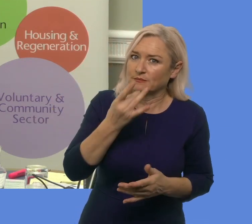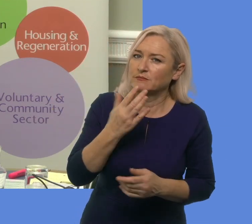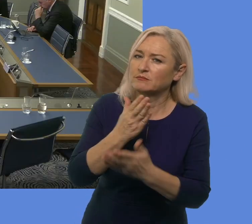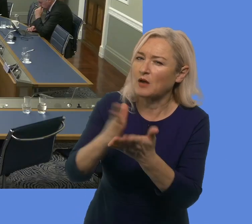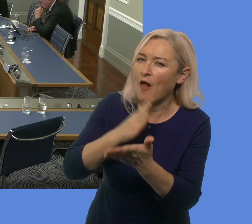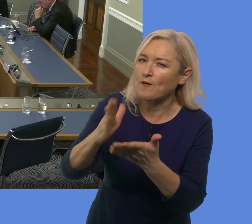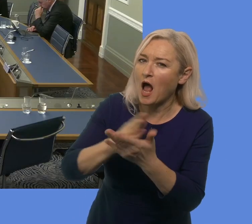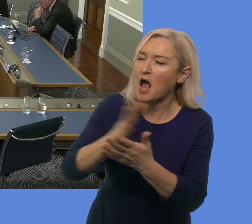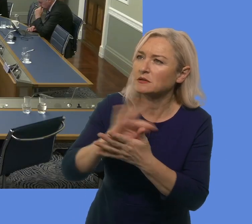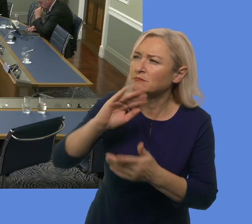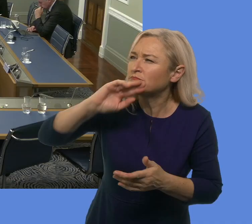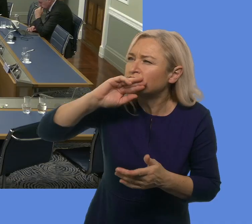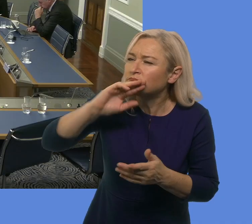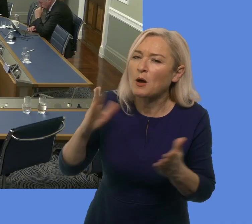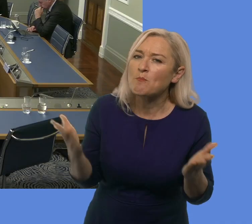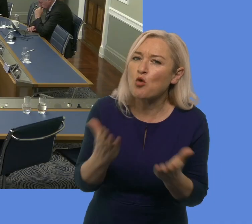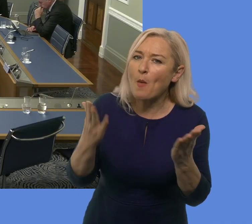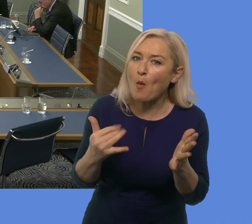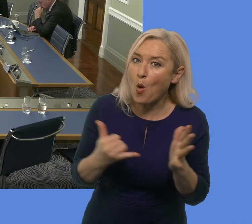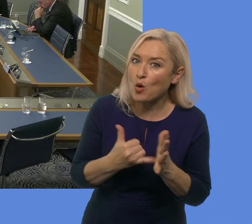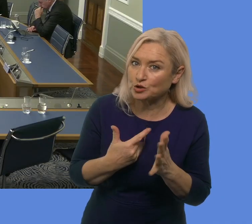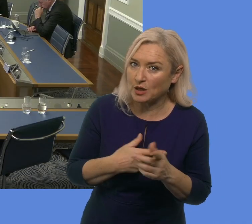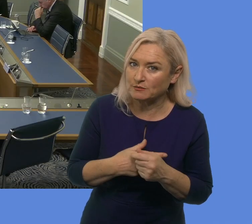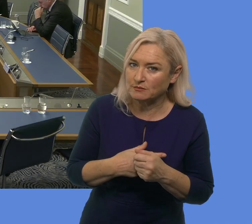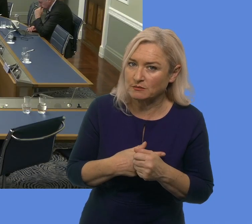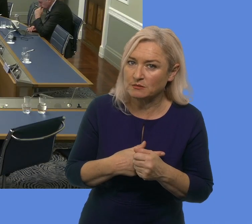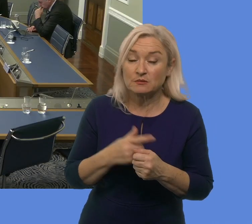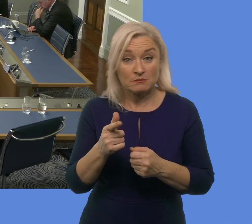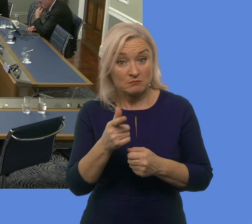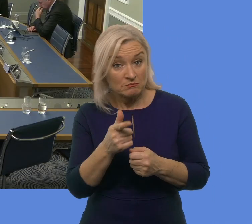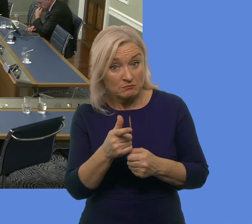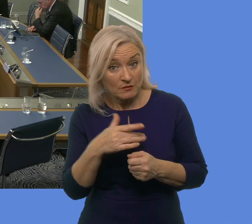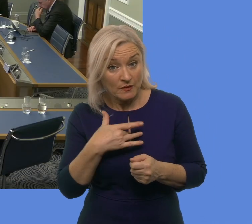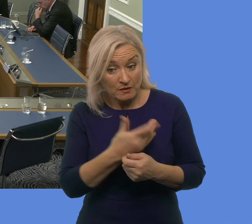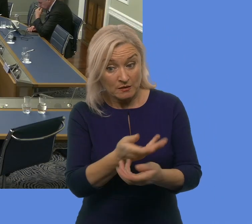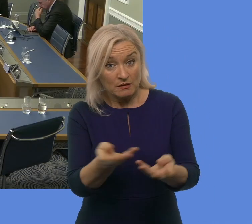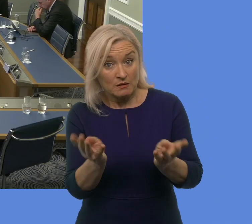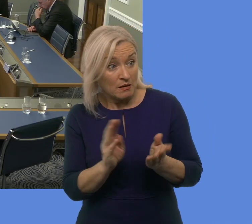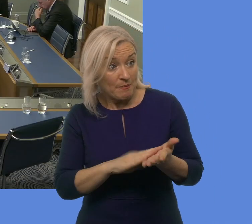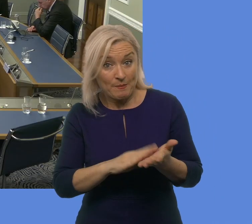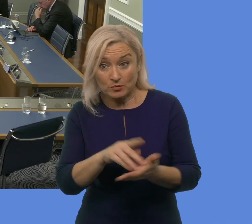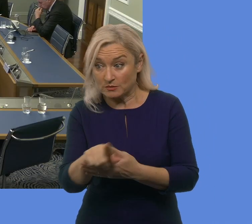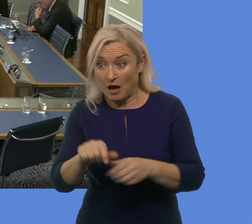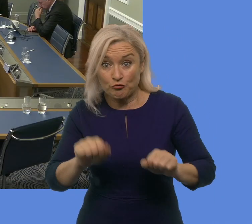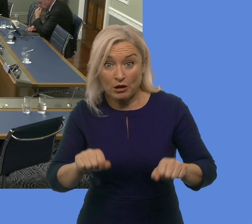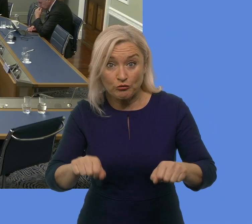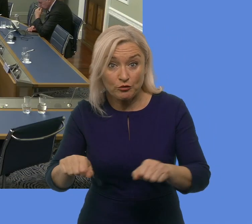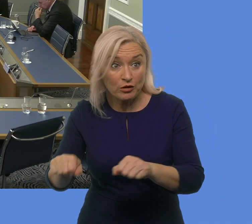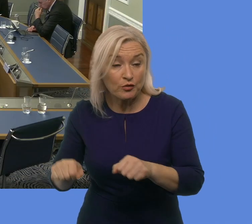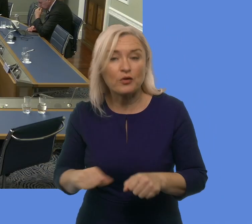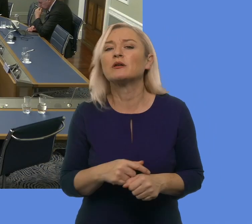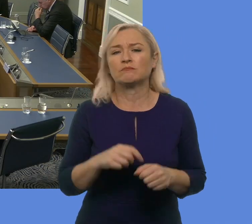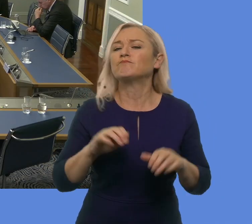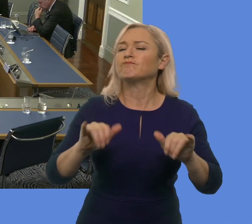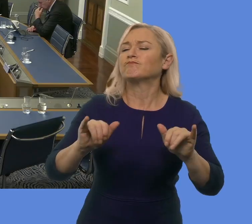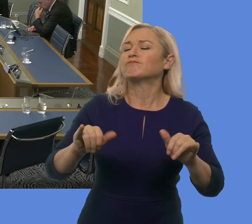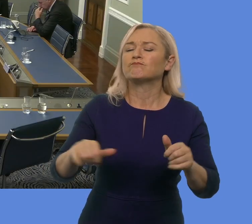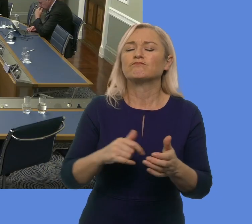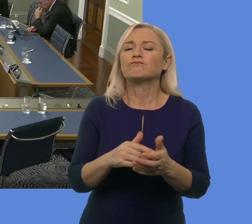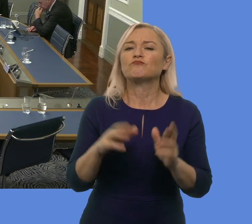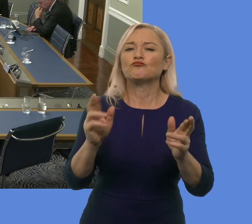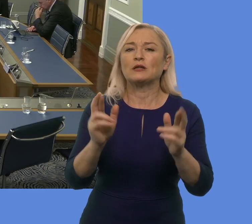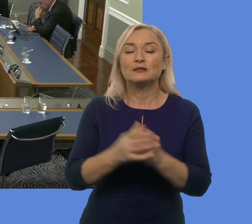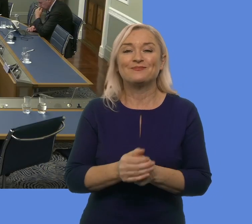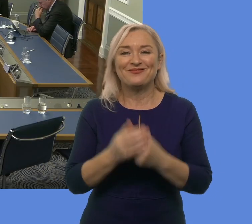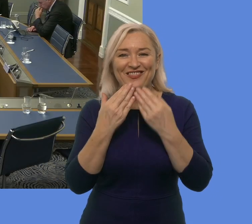Okay. So are members content that we seek clarifications and views from the department on all those issues? Yep. Yeah, absolutely. Great. Thank